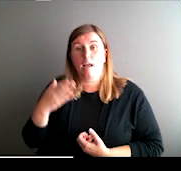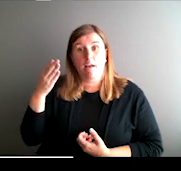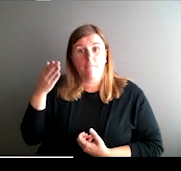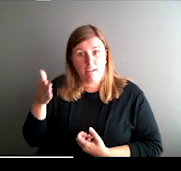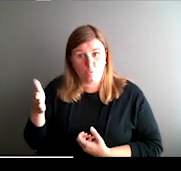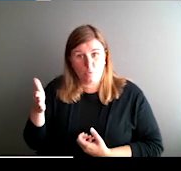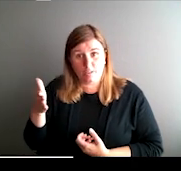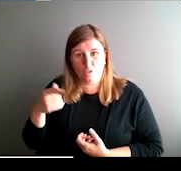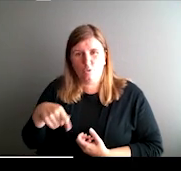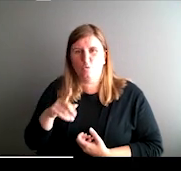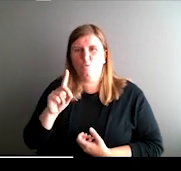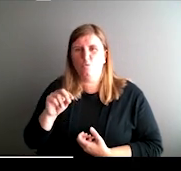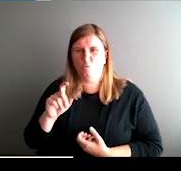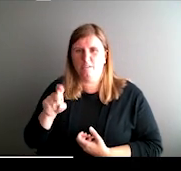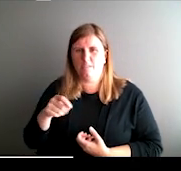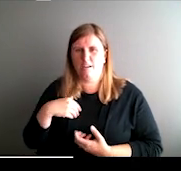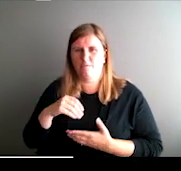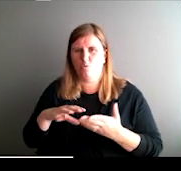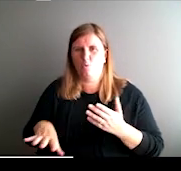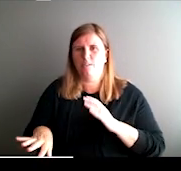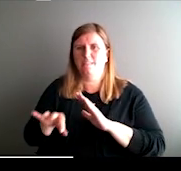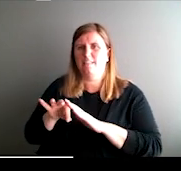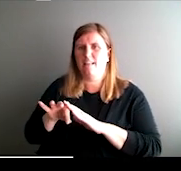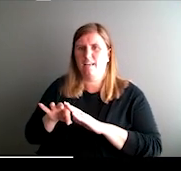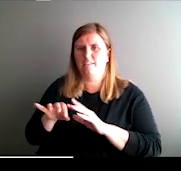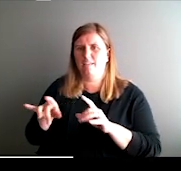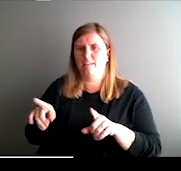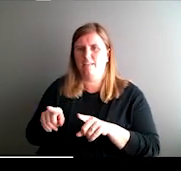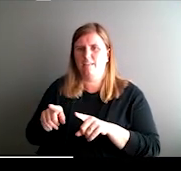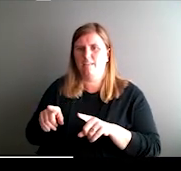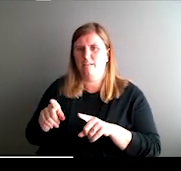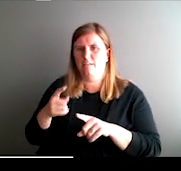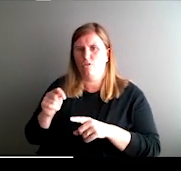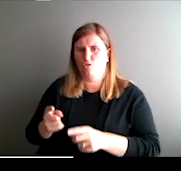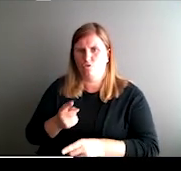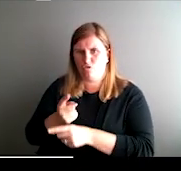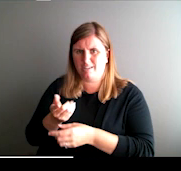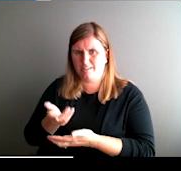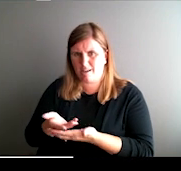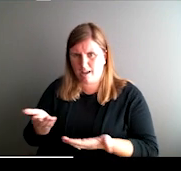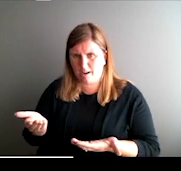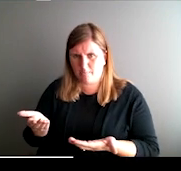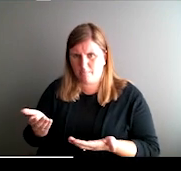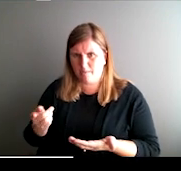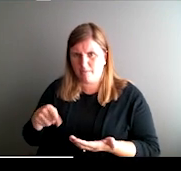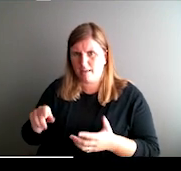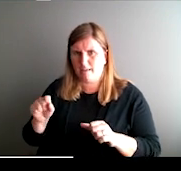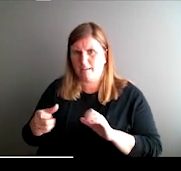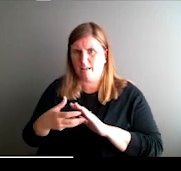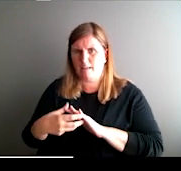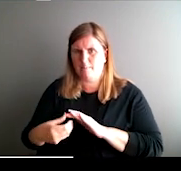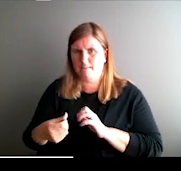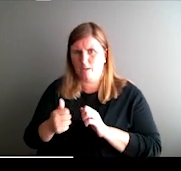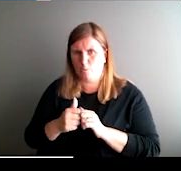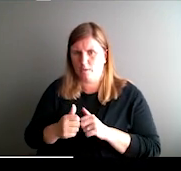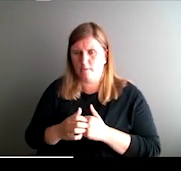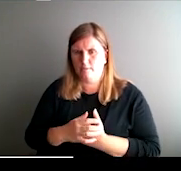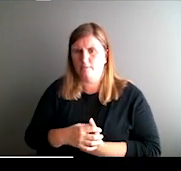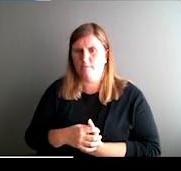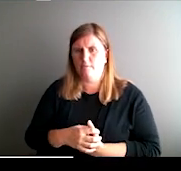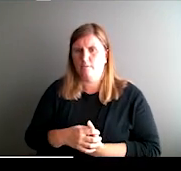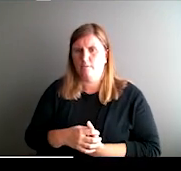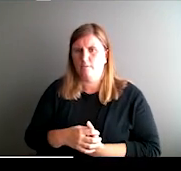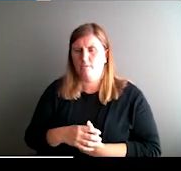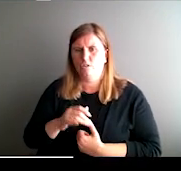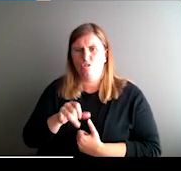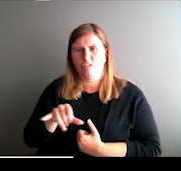Eventually, you do need to have the student select the correct item that they can imitate with. Just